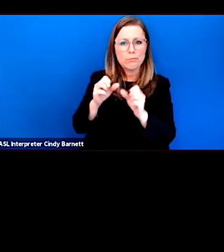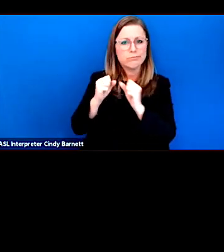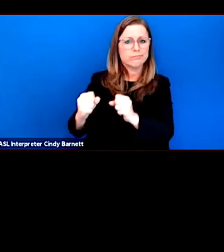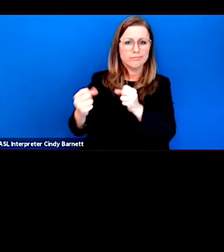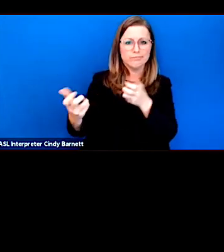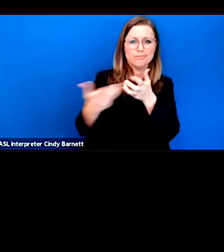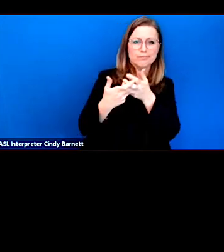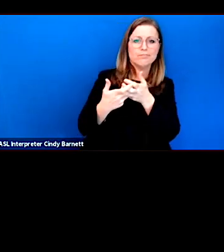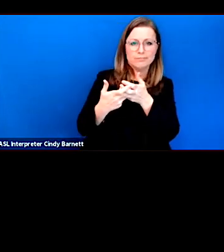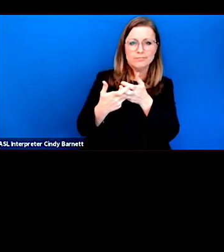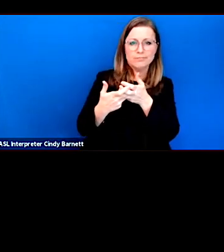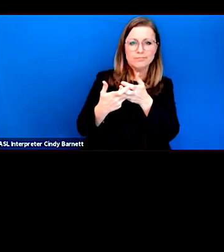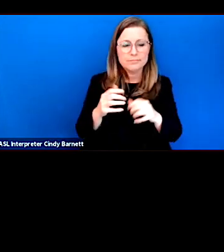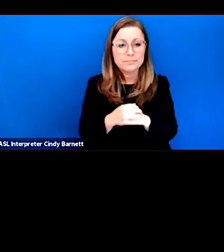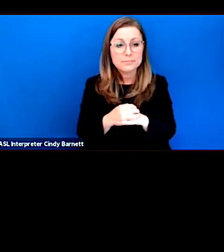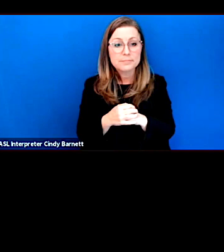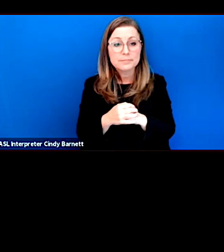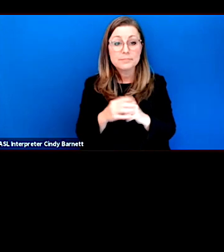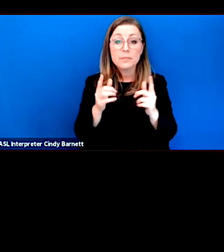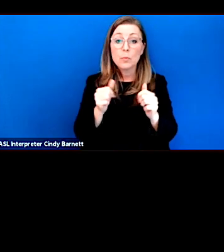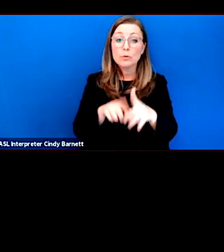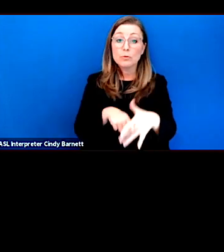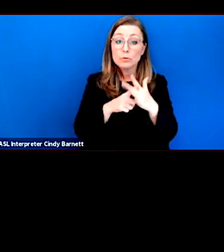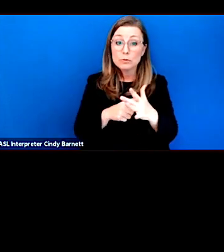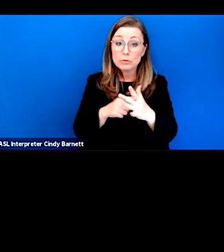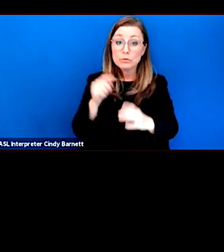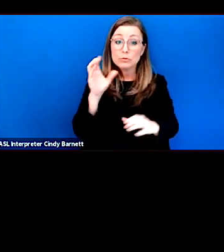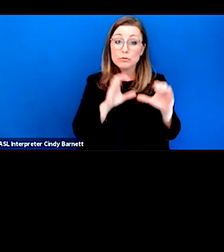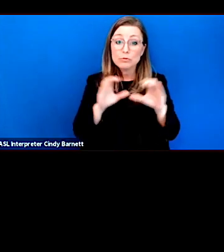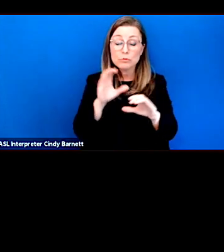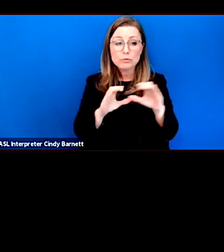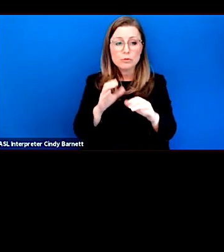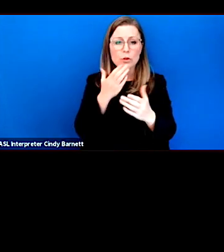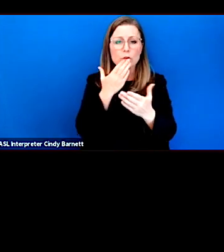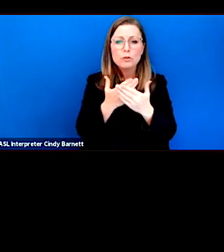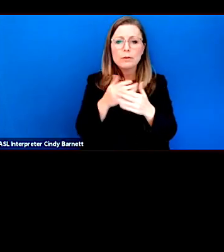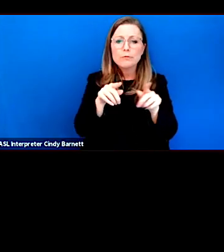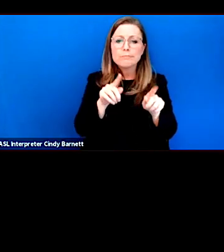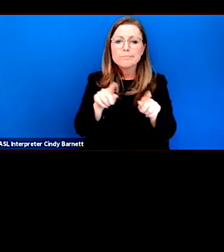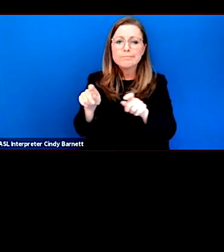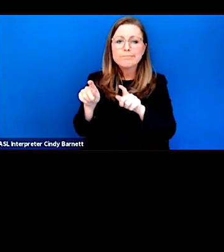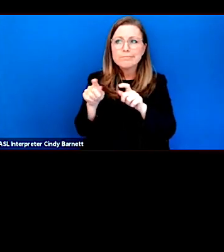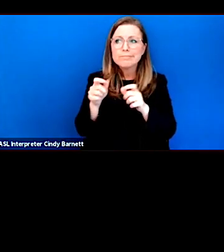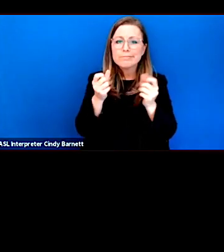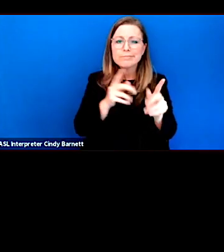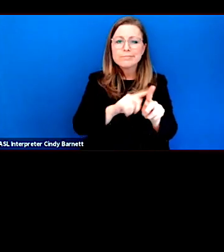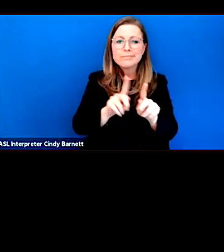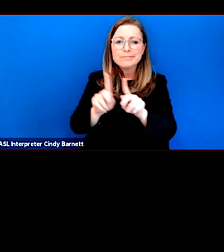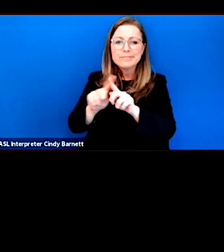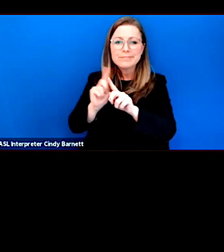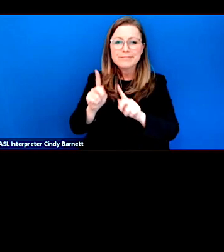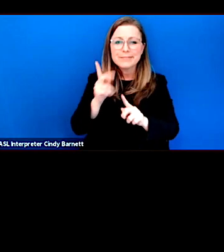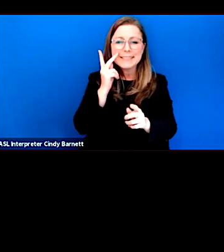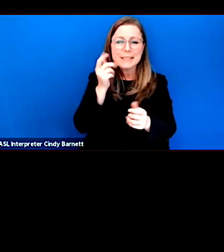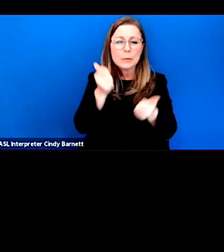important for you to test a relatively large number and different types of search engines to assess which ones give